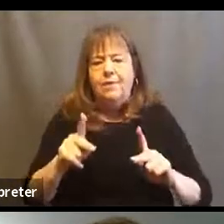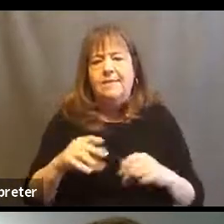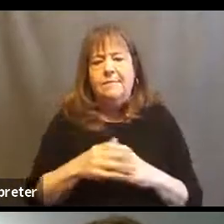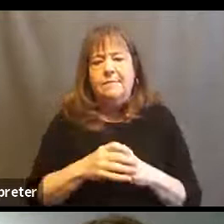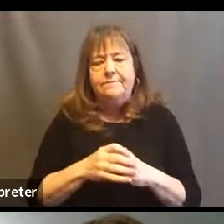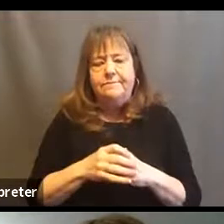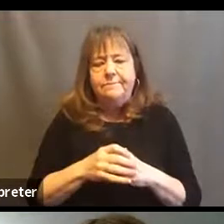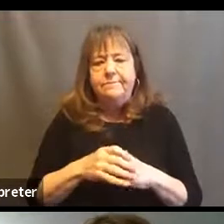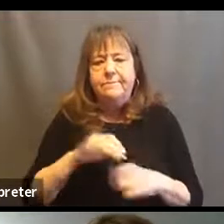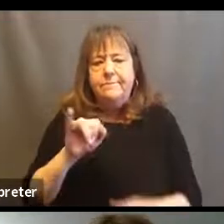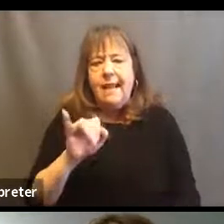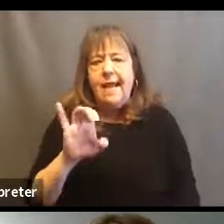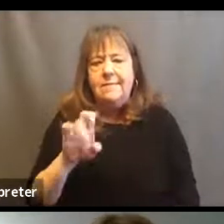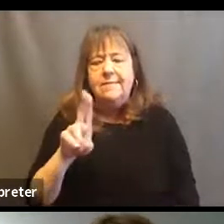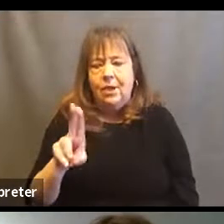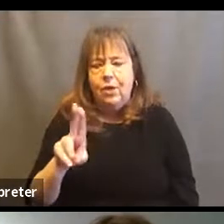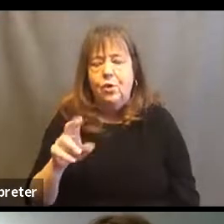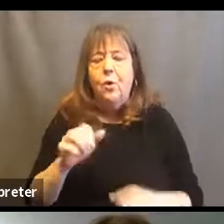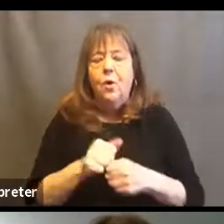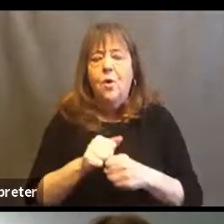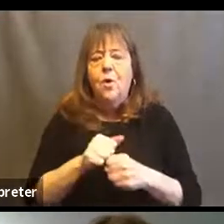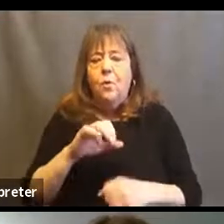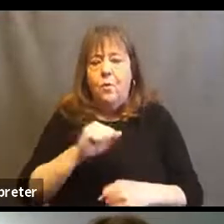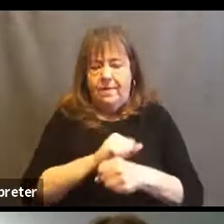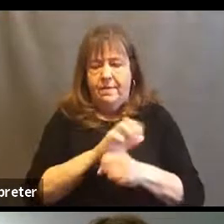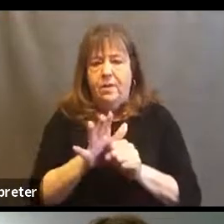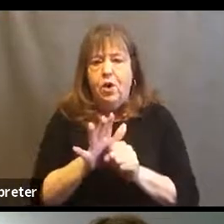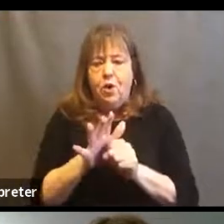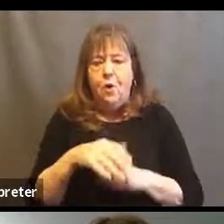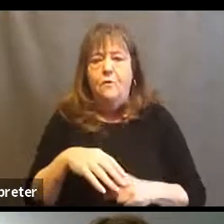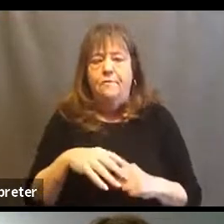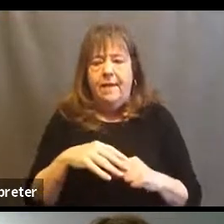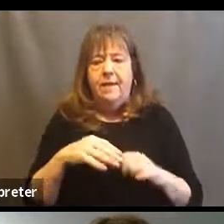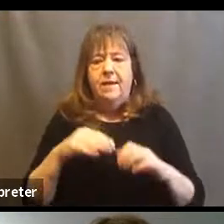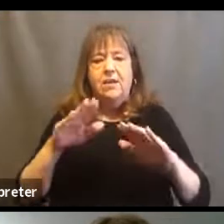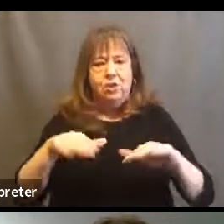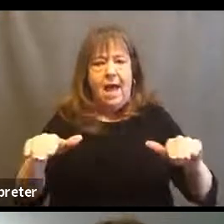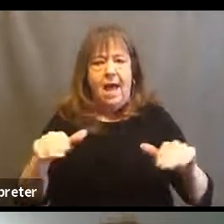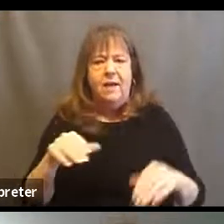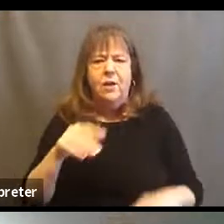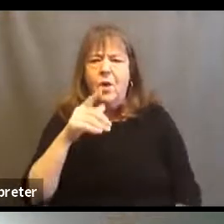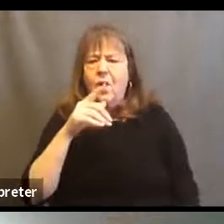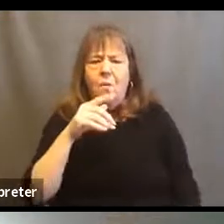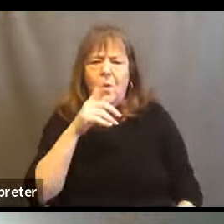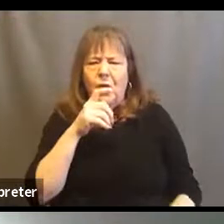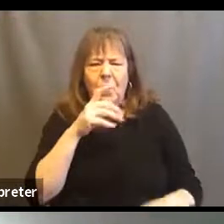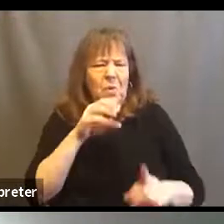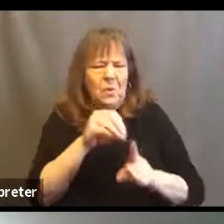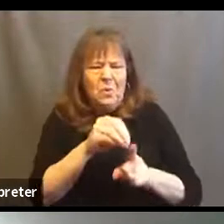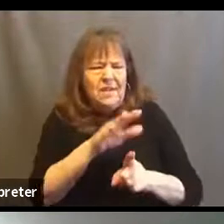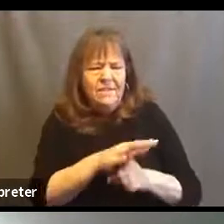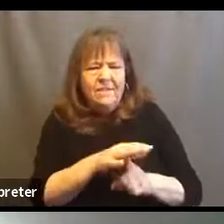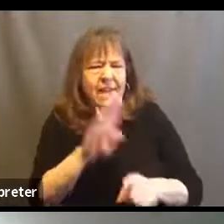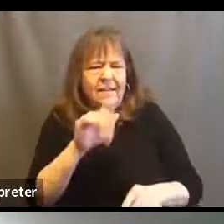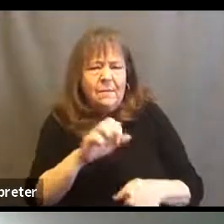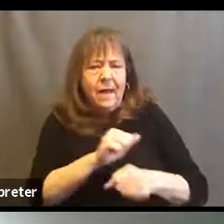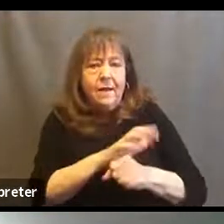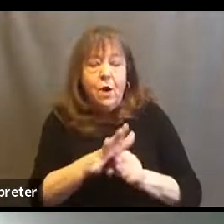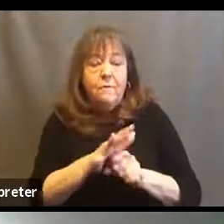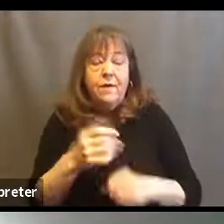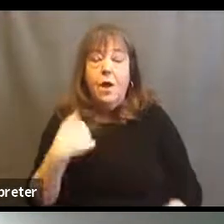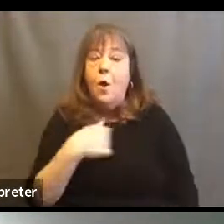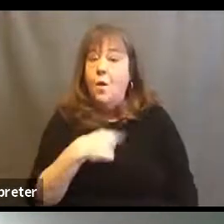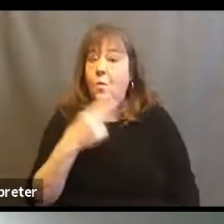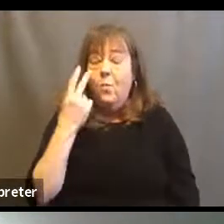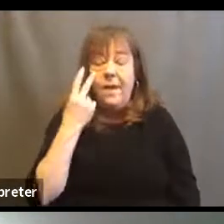ICU who has COVID. And again, we've been asked the question about, well, who does COVID affect? And here too, we've seen this is